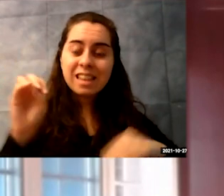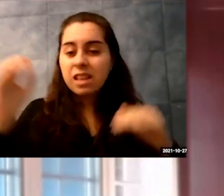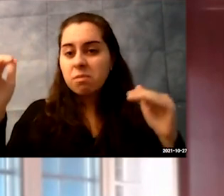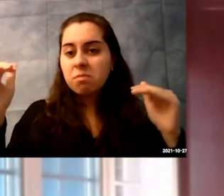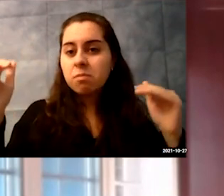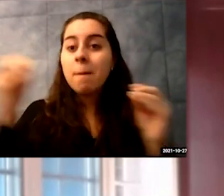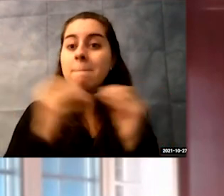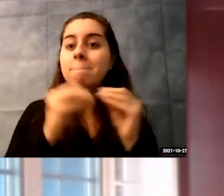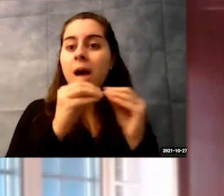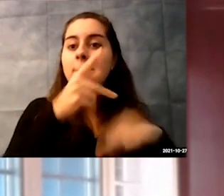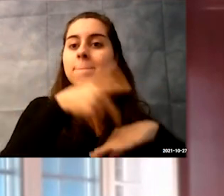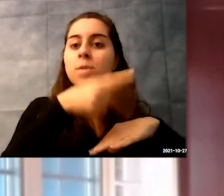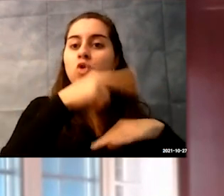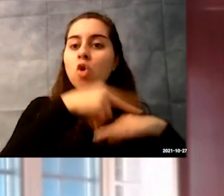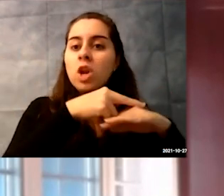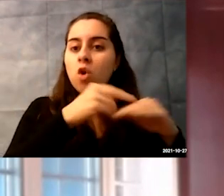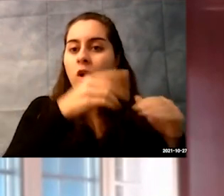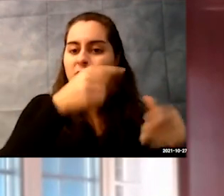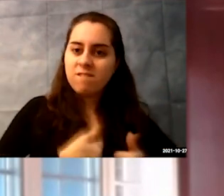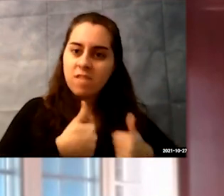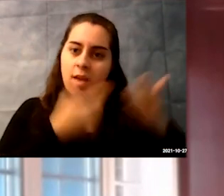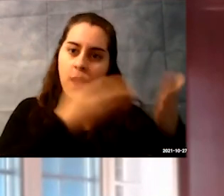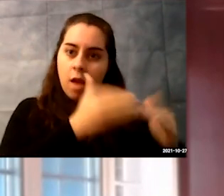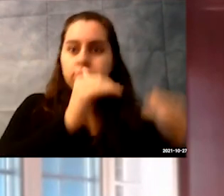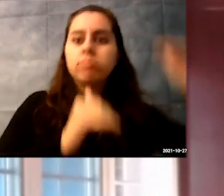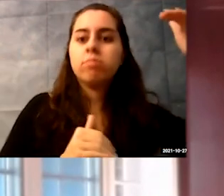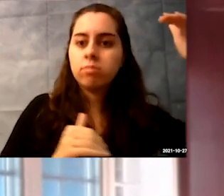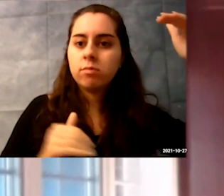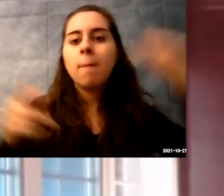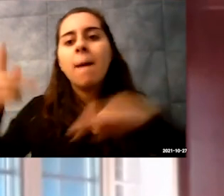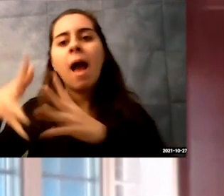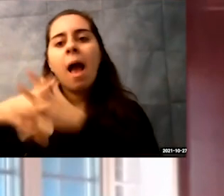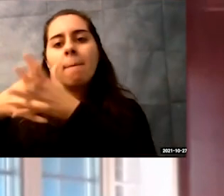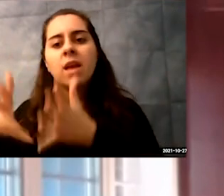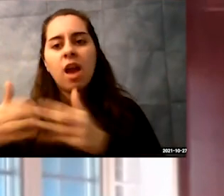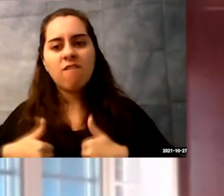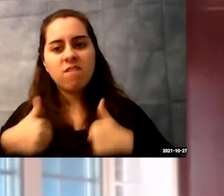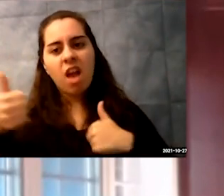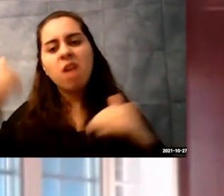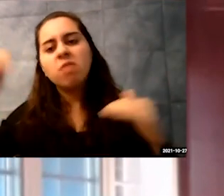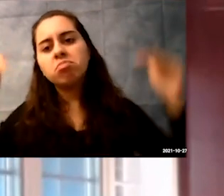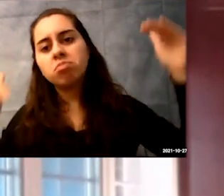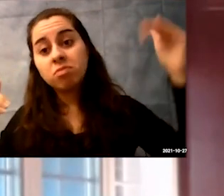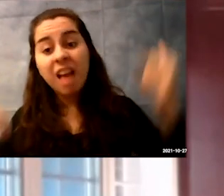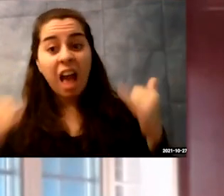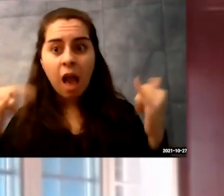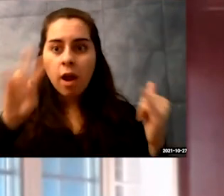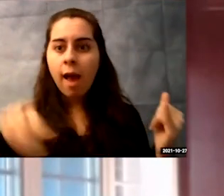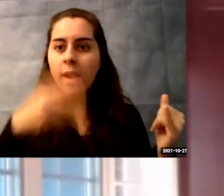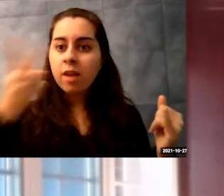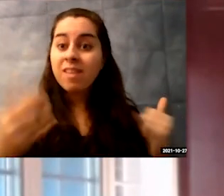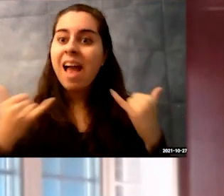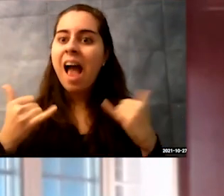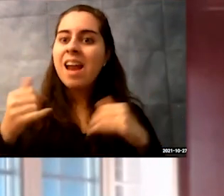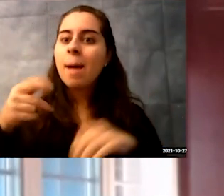Puerto Rican, of all Puerto Ricans on earth, live in the United States, right? The bulk of the Puerto Rican people now live